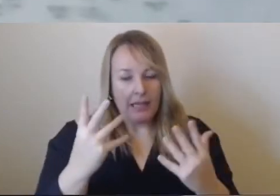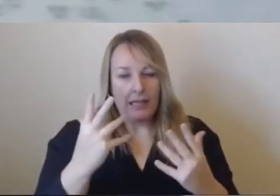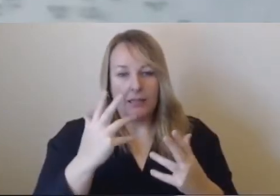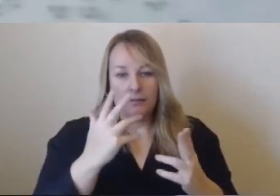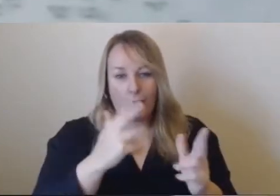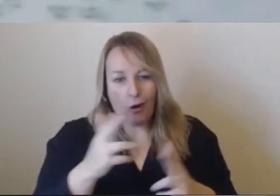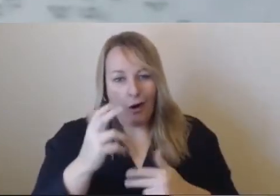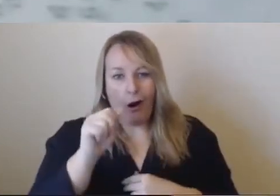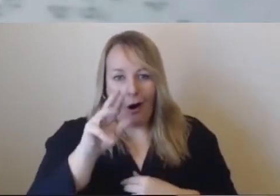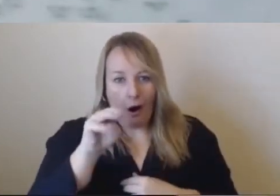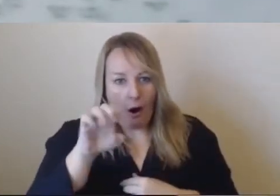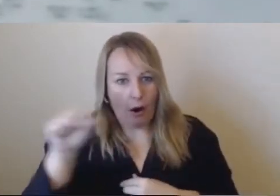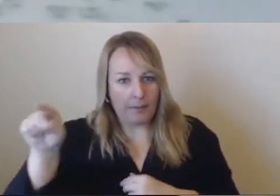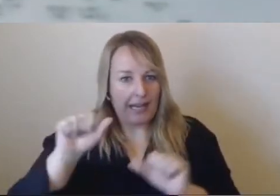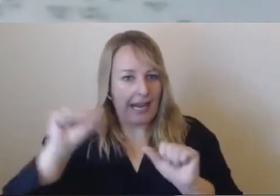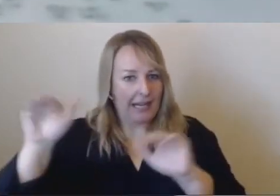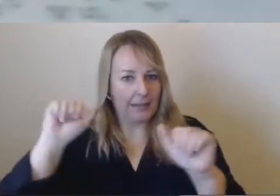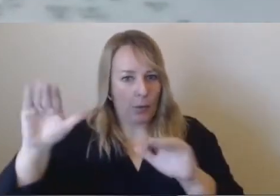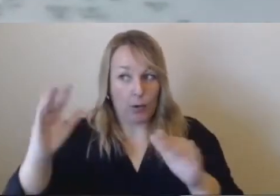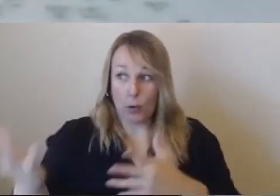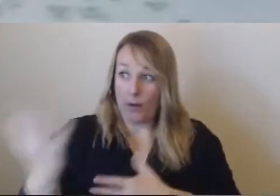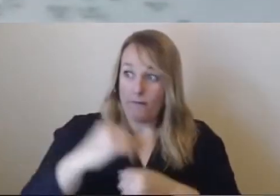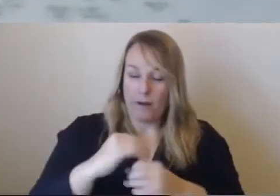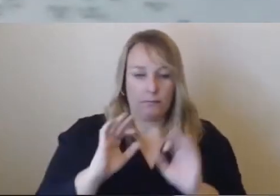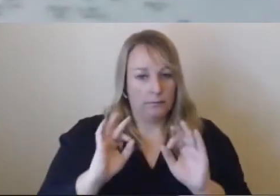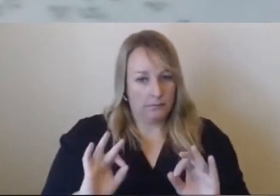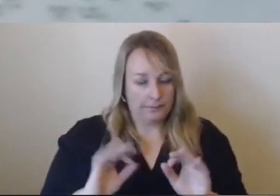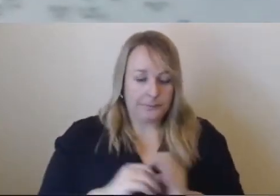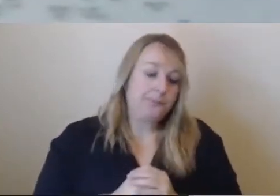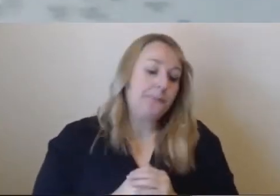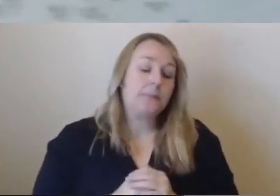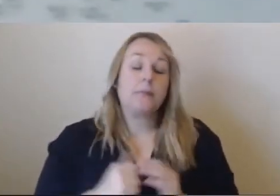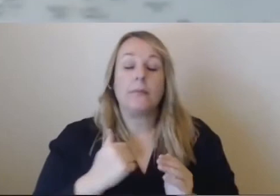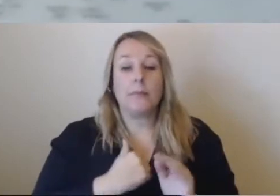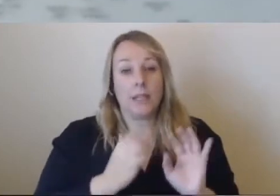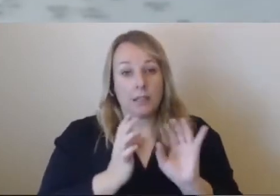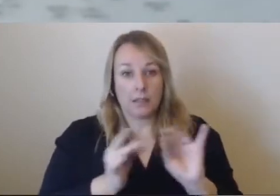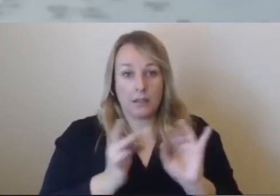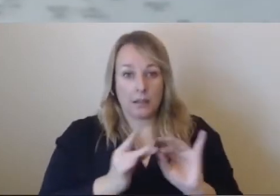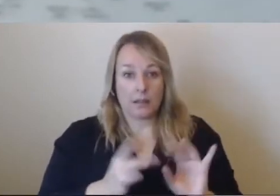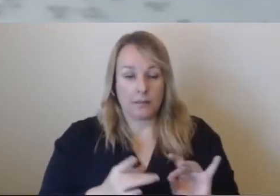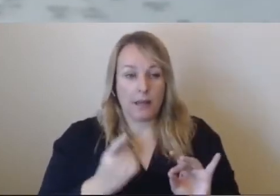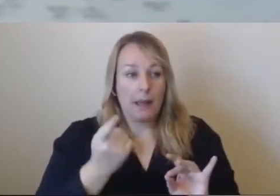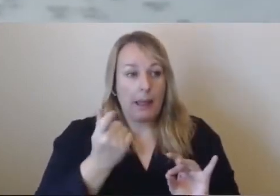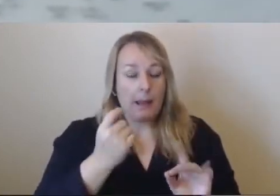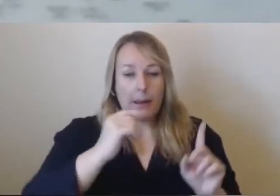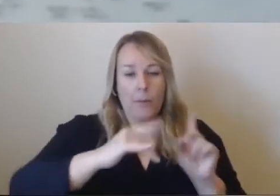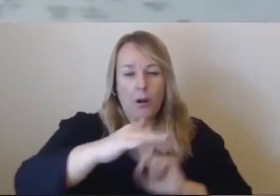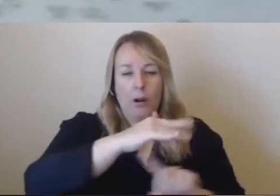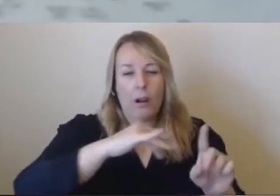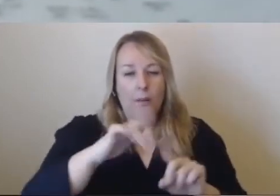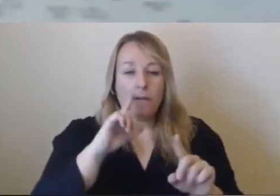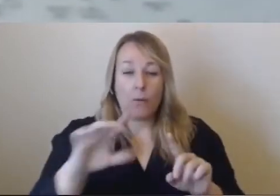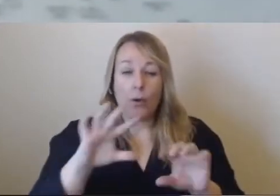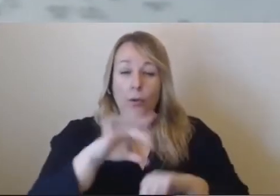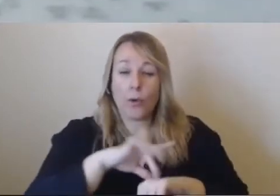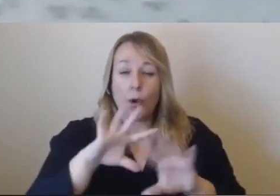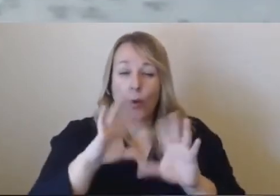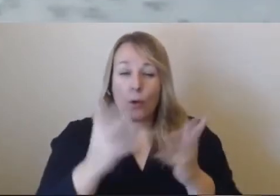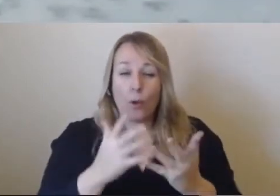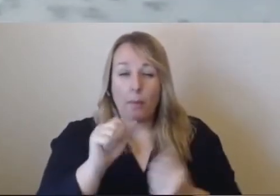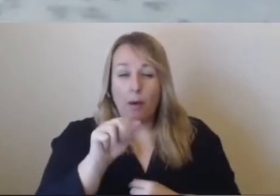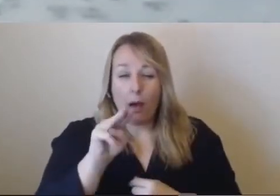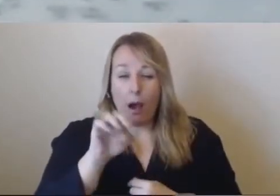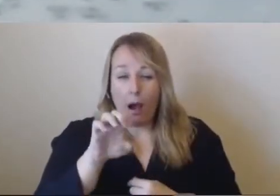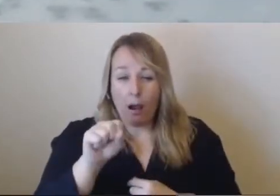I'll focus on three general areas. First, I'll talk a little bit about the context for the global arms trade, just to situate the